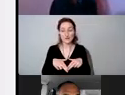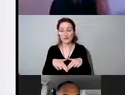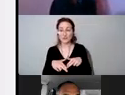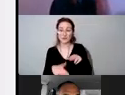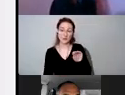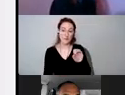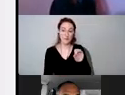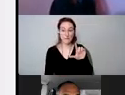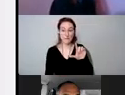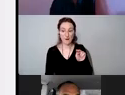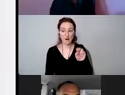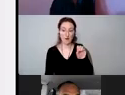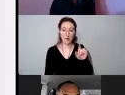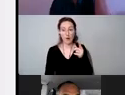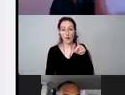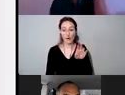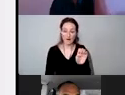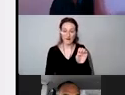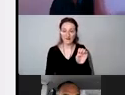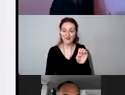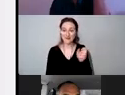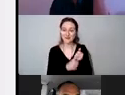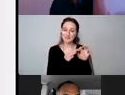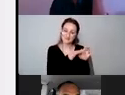an echo of